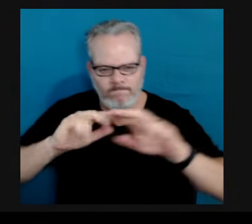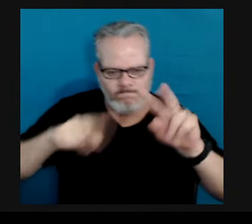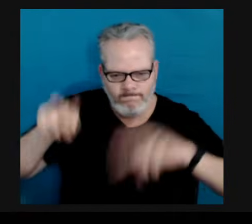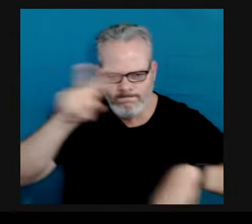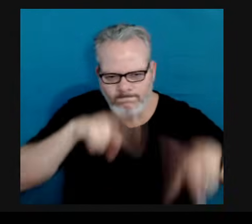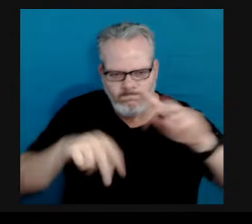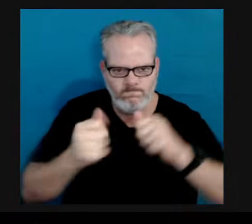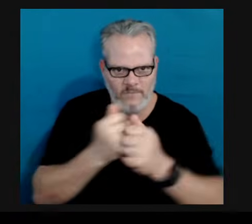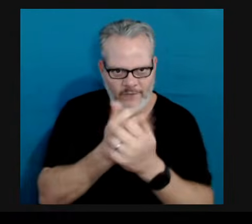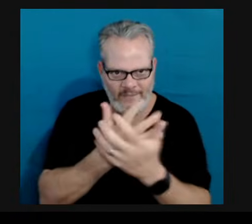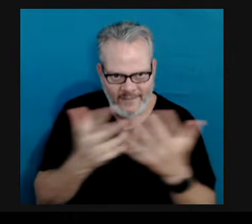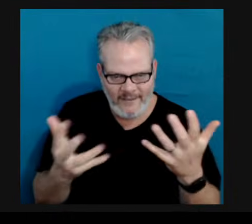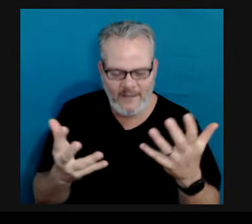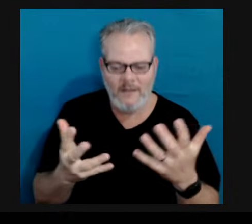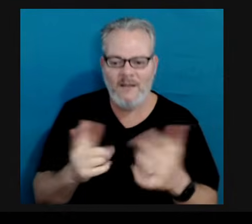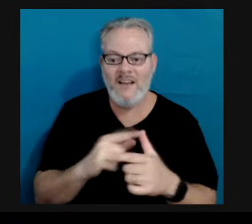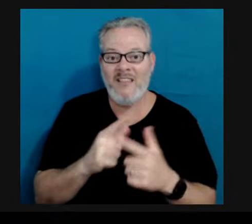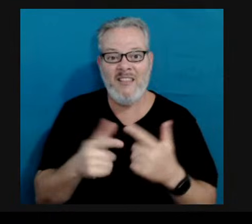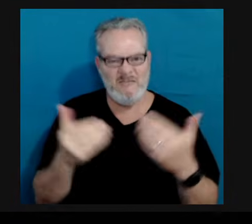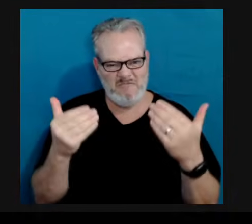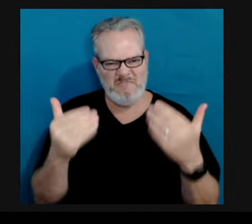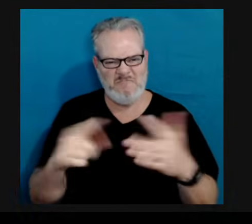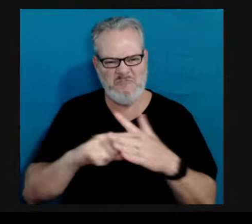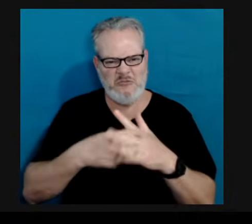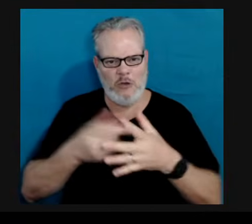we'll start off with our summary as usual here.